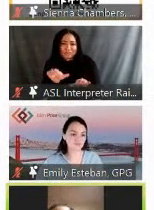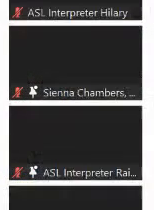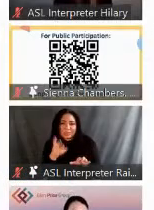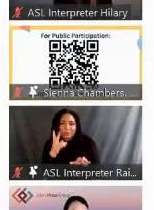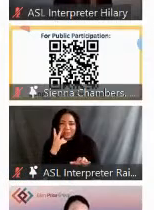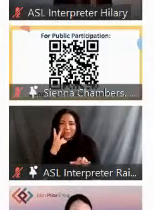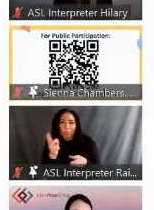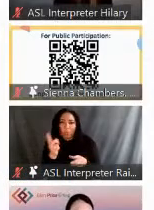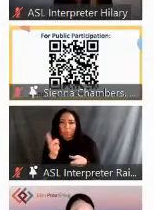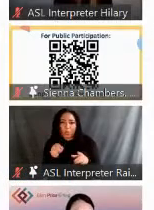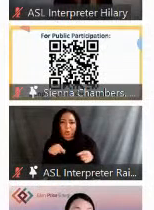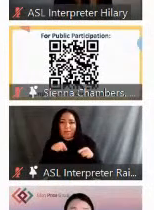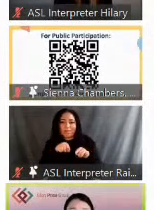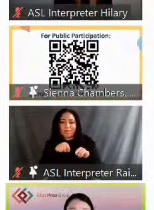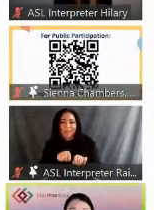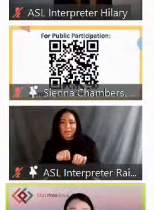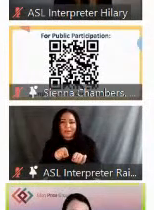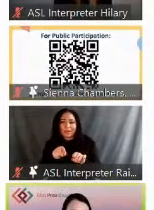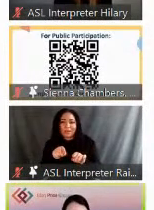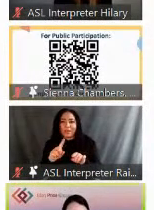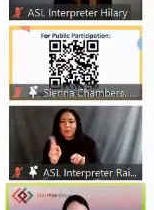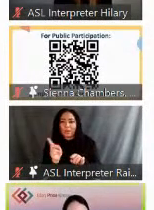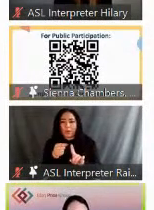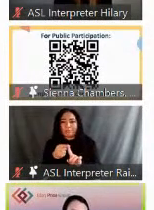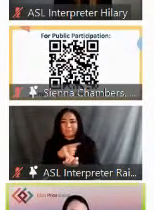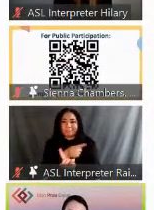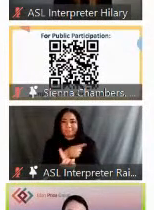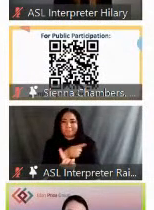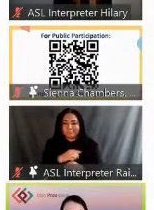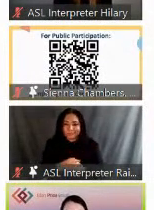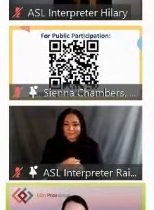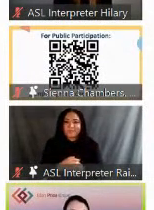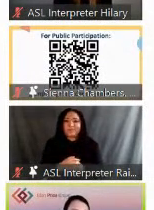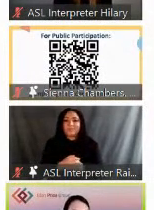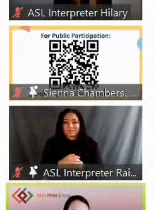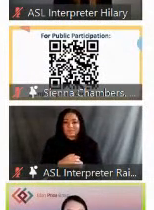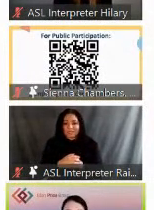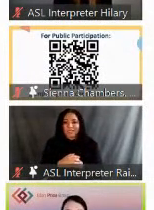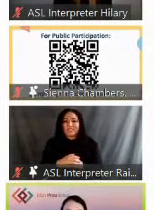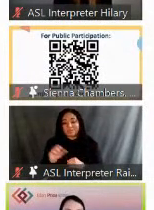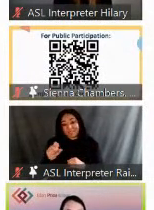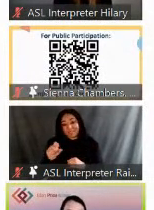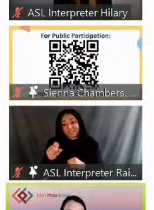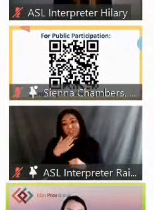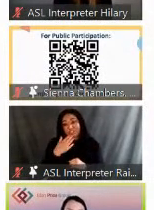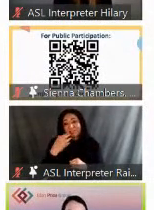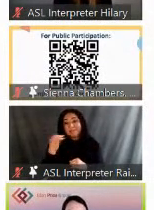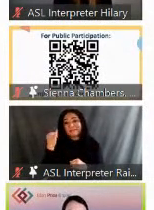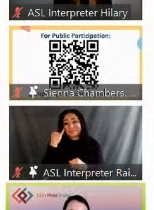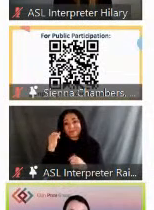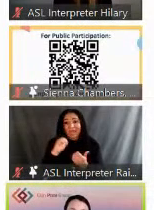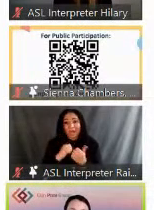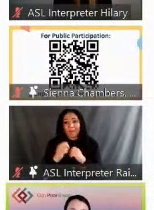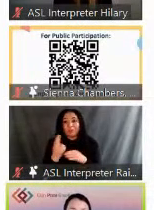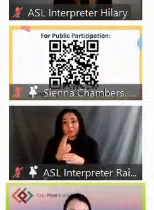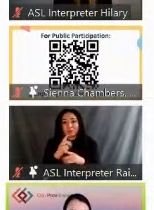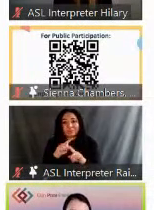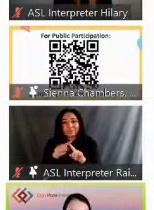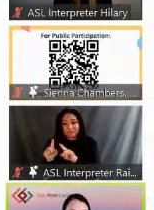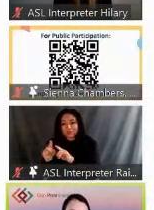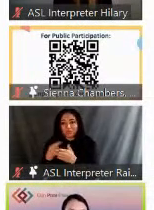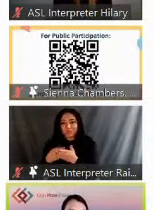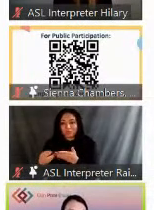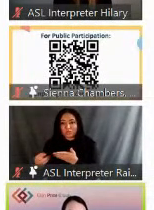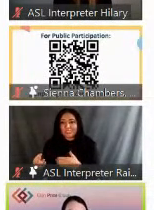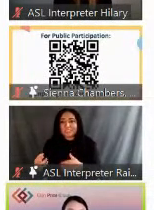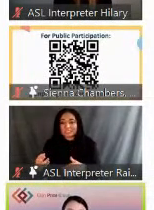nuanced. That's a great flag, thinking through moving forward how we can put these different resources that we have in conversation